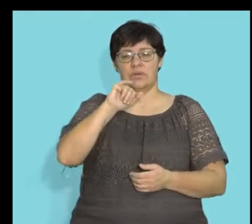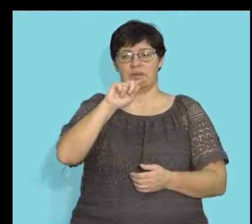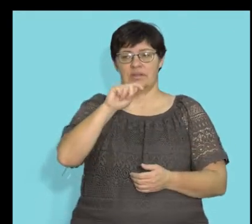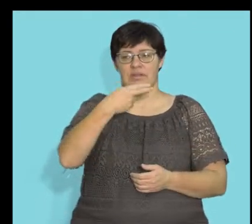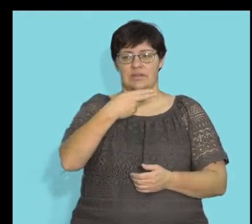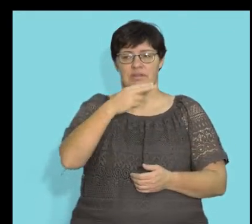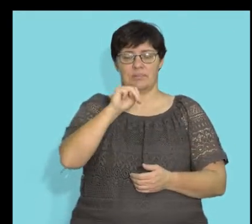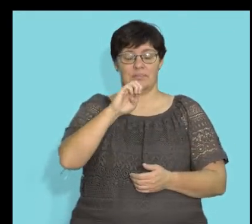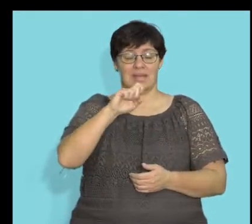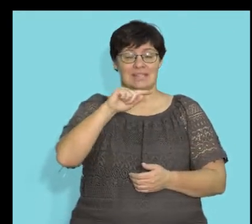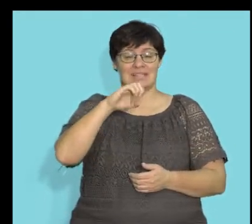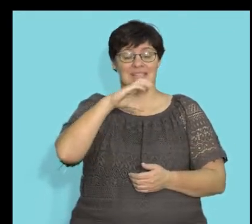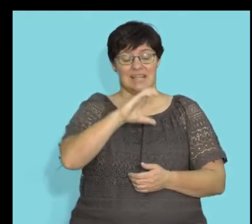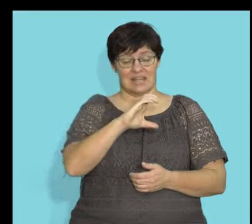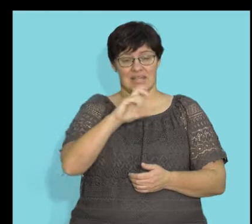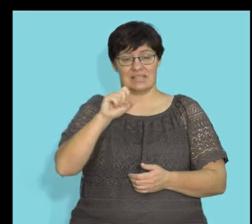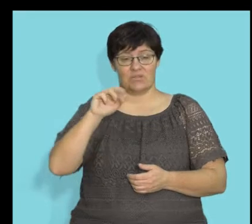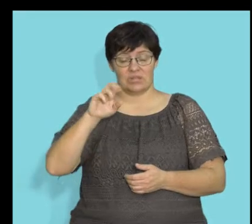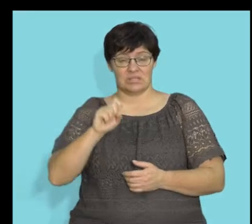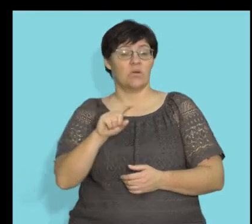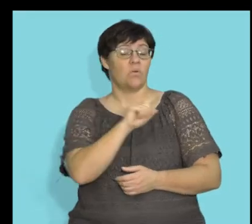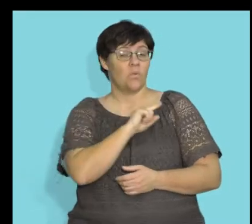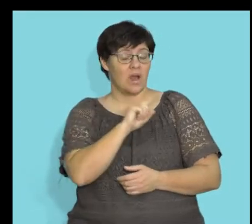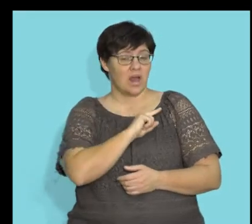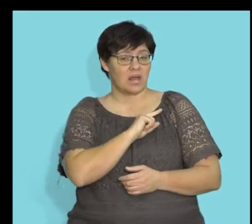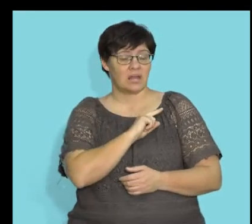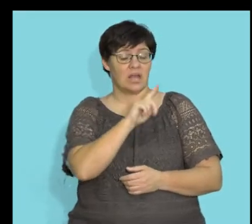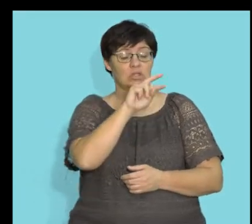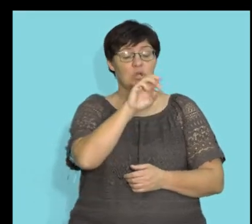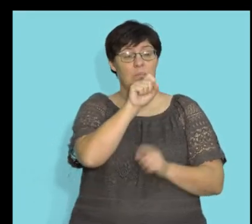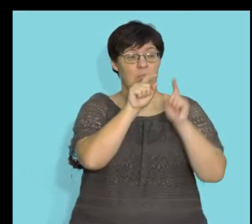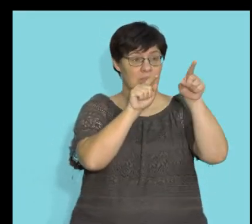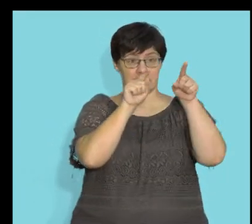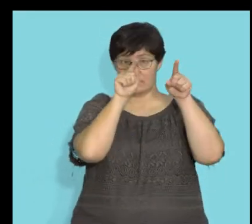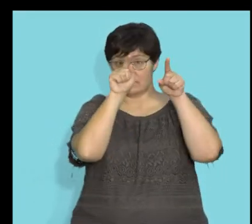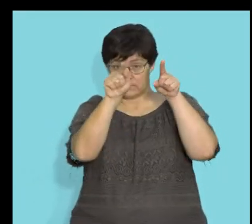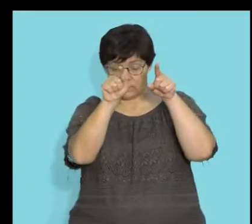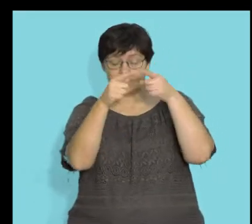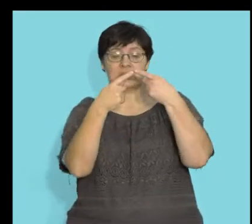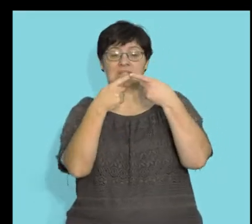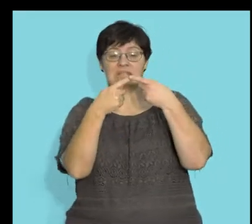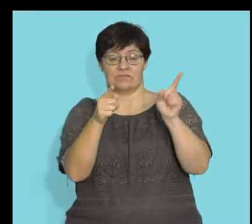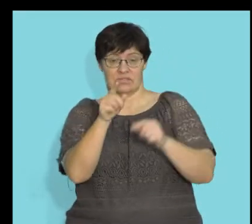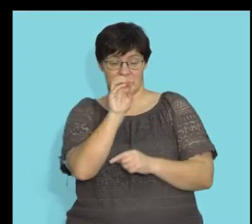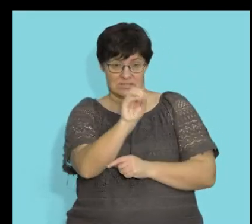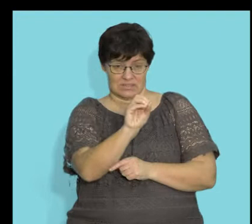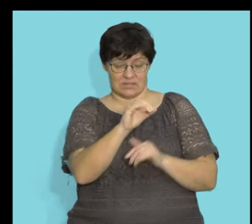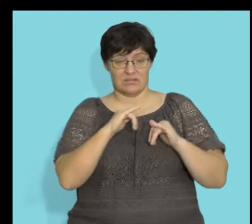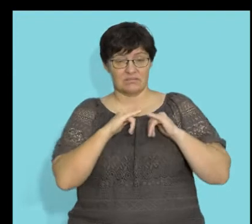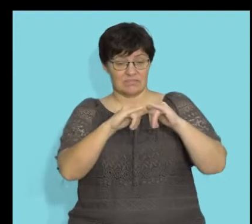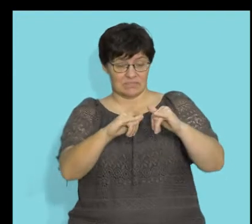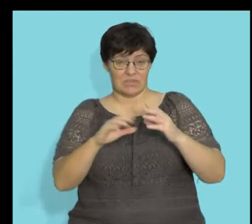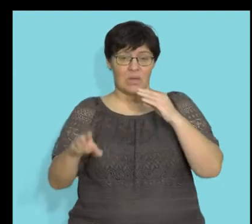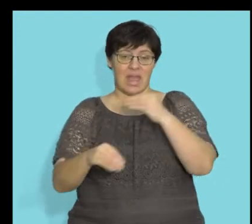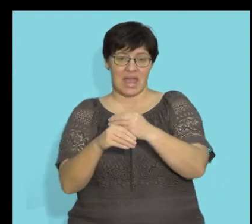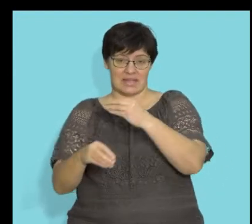a reminder that an arithmetic series is formed when the terms of an arithmetic sequence